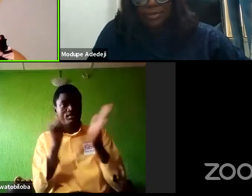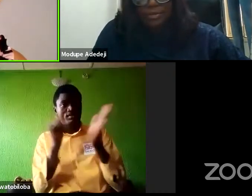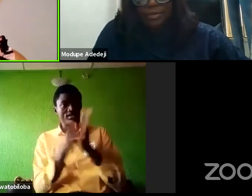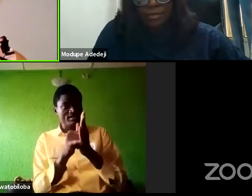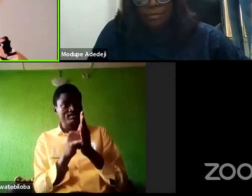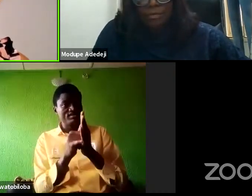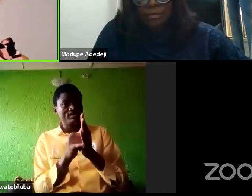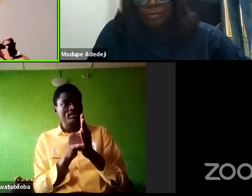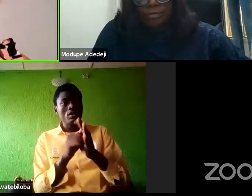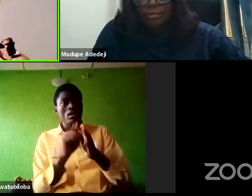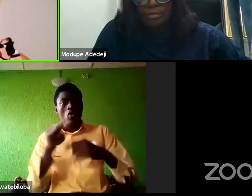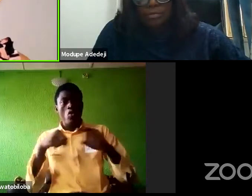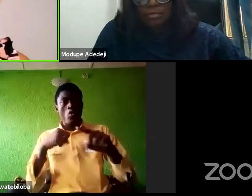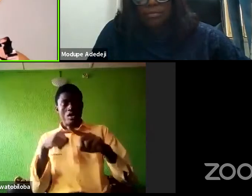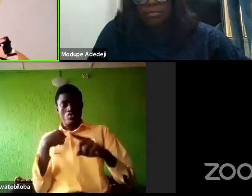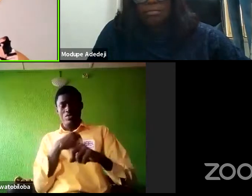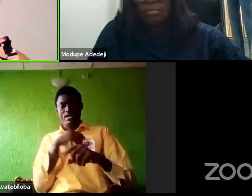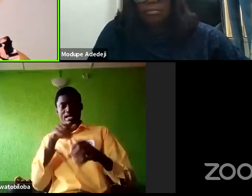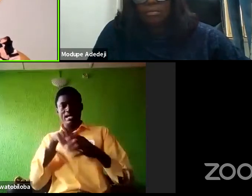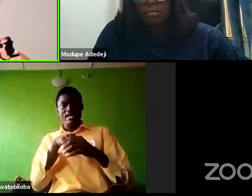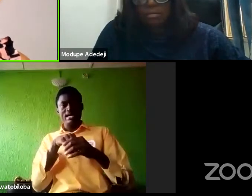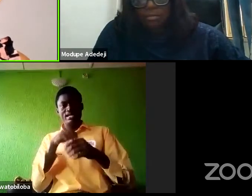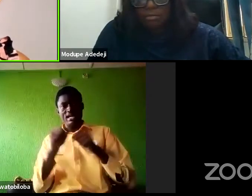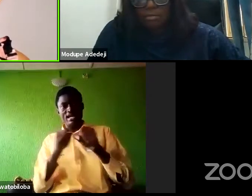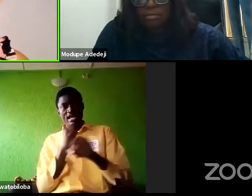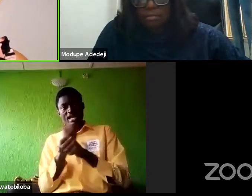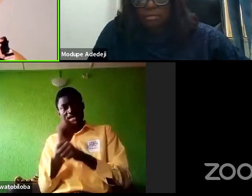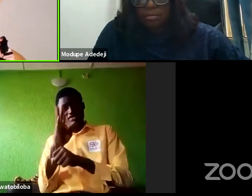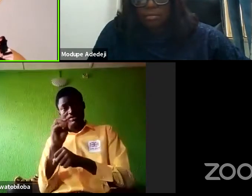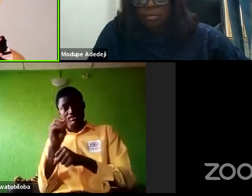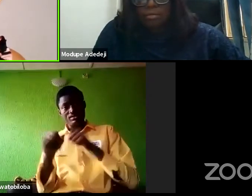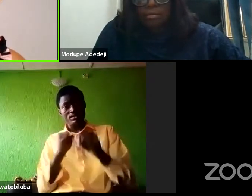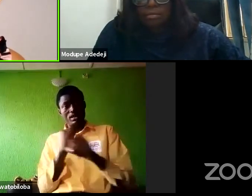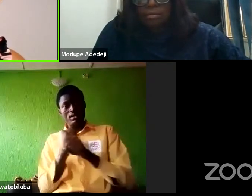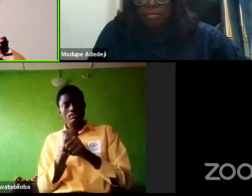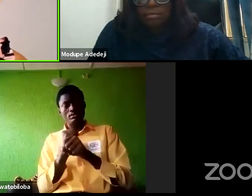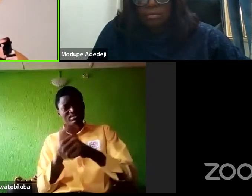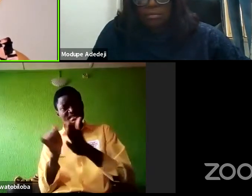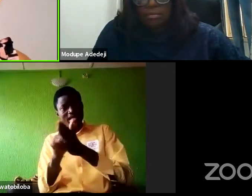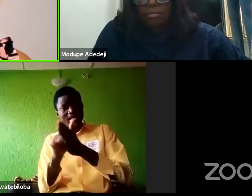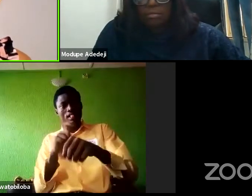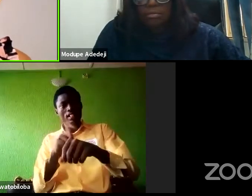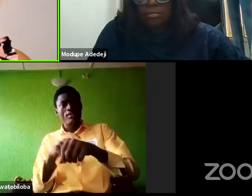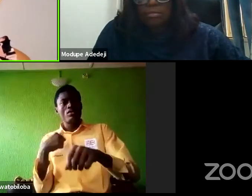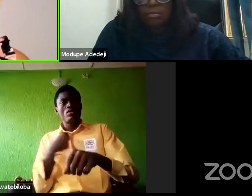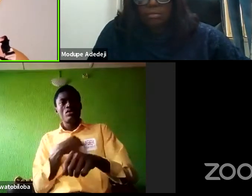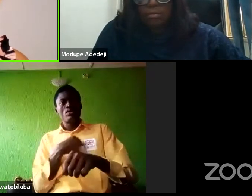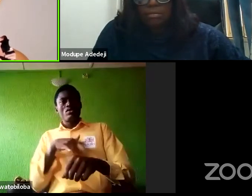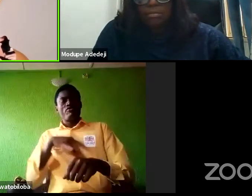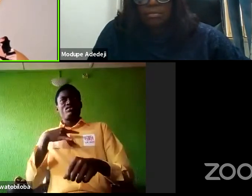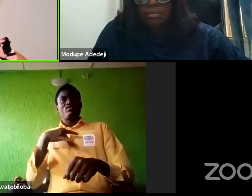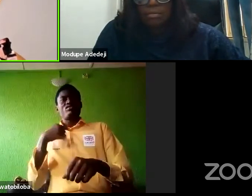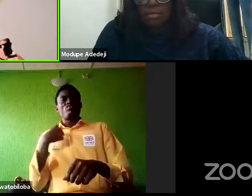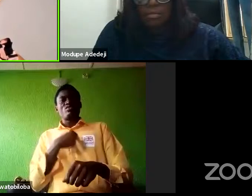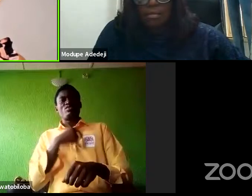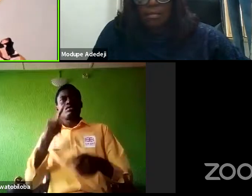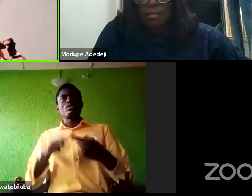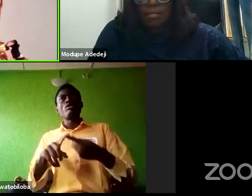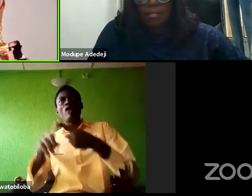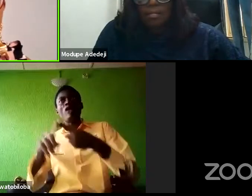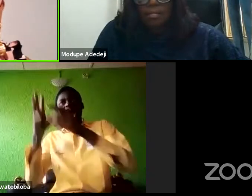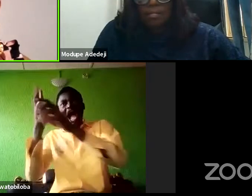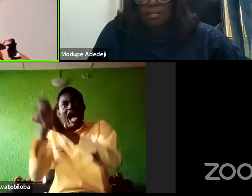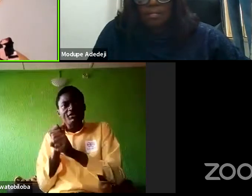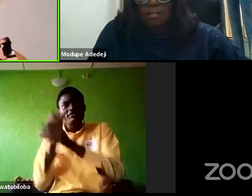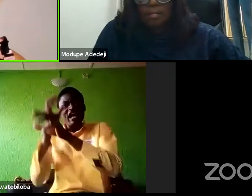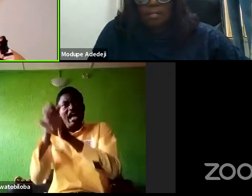in our 40s, sometimes it's the time that we also feel that we should begin to achieve what we want to achieve. And, you are done with